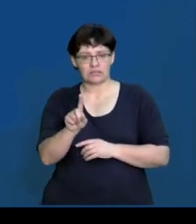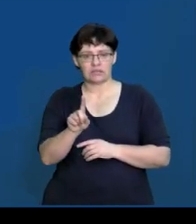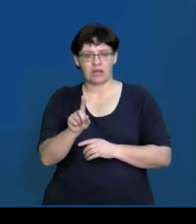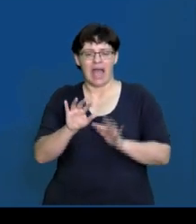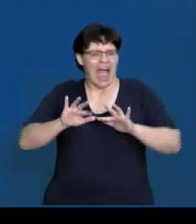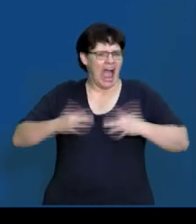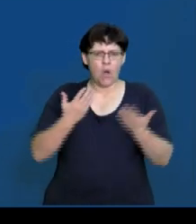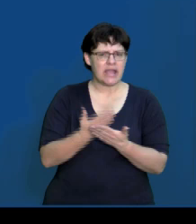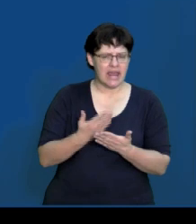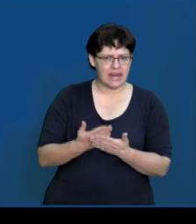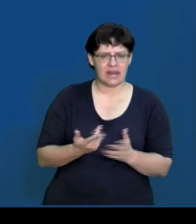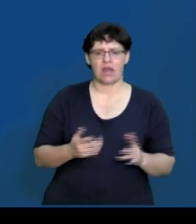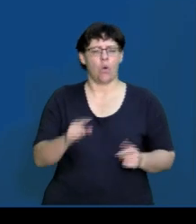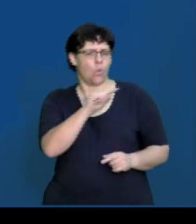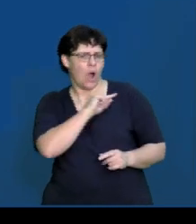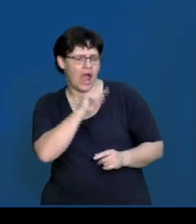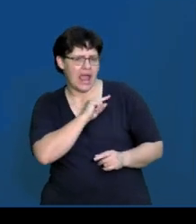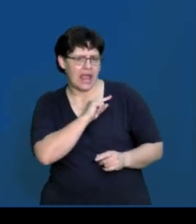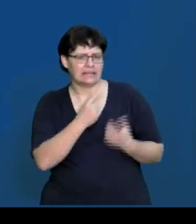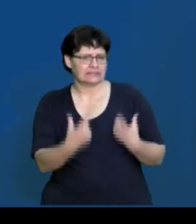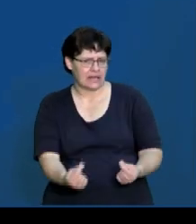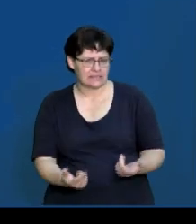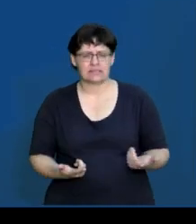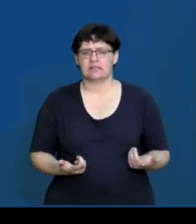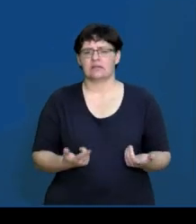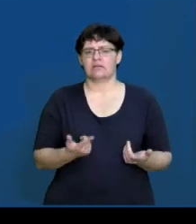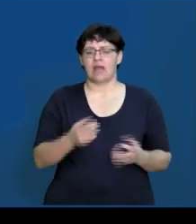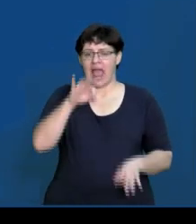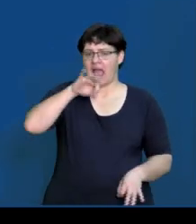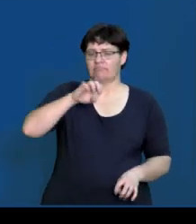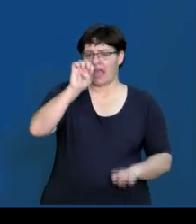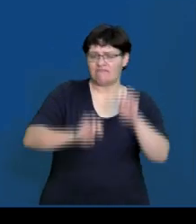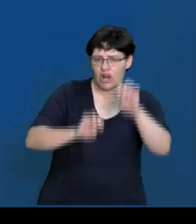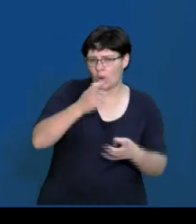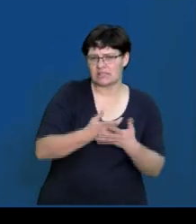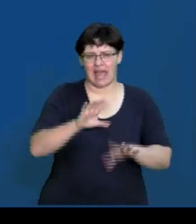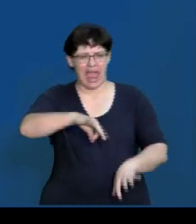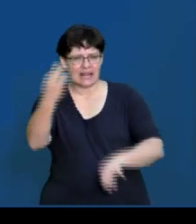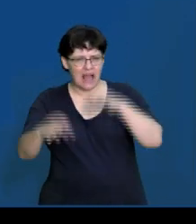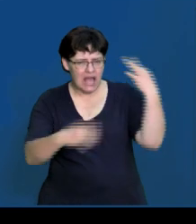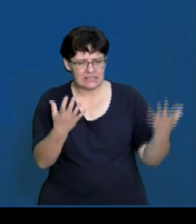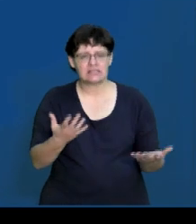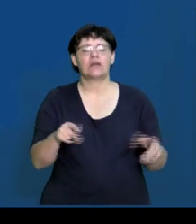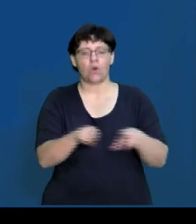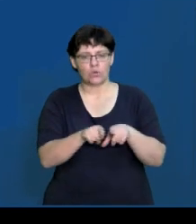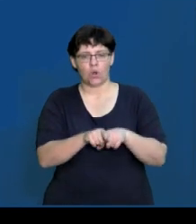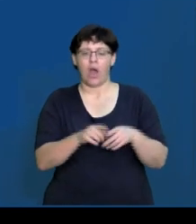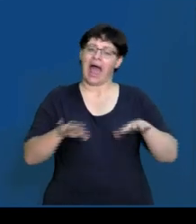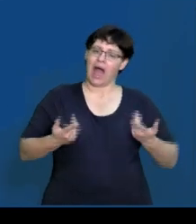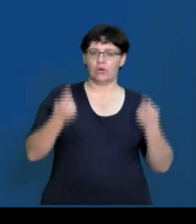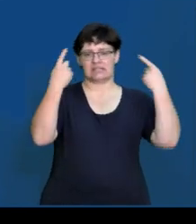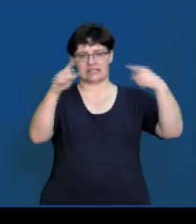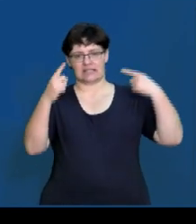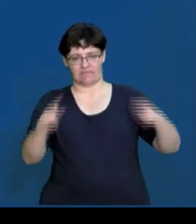how can type of question, our why does type of question, our evaluate, our analyze, and our how